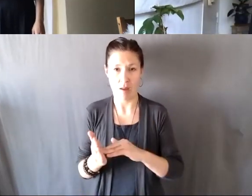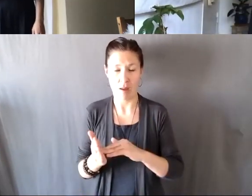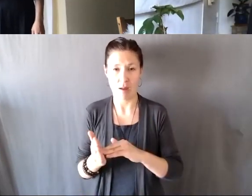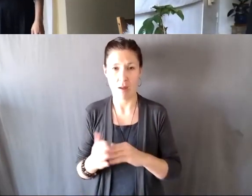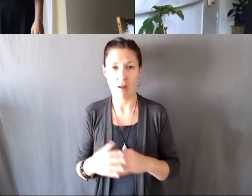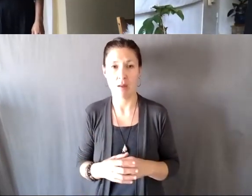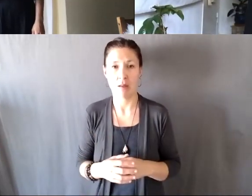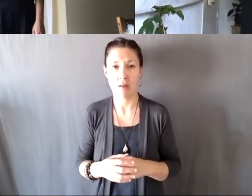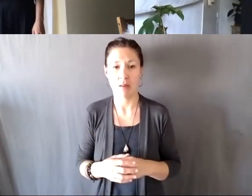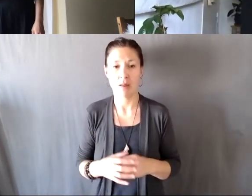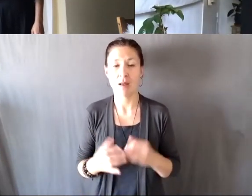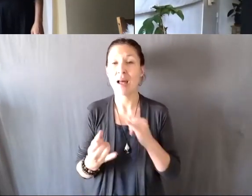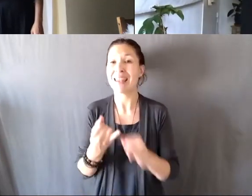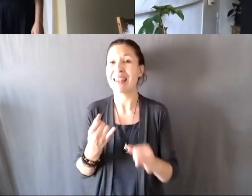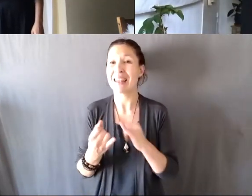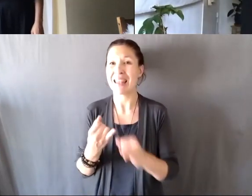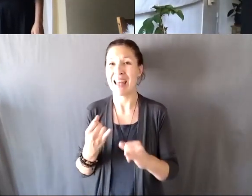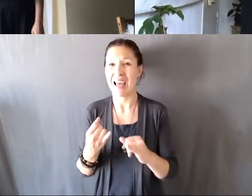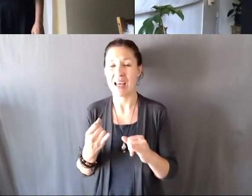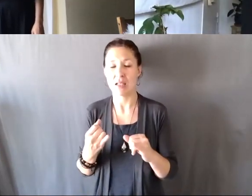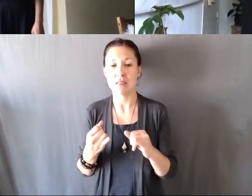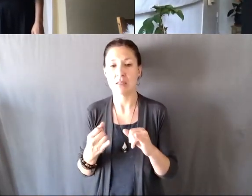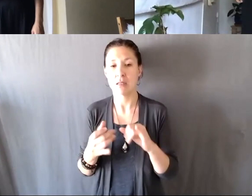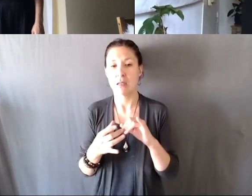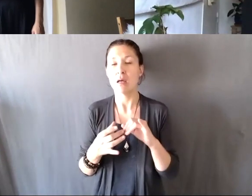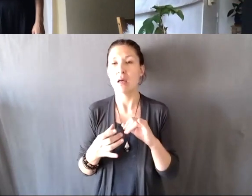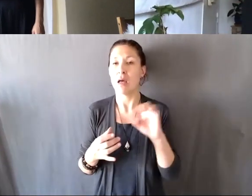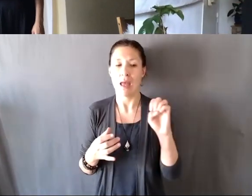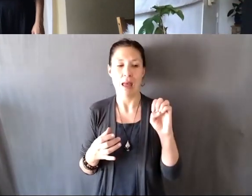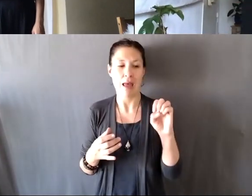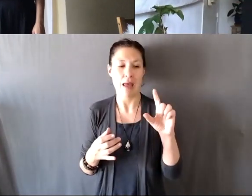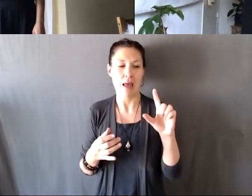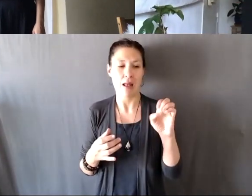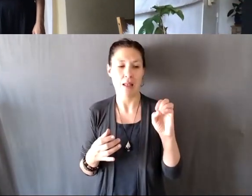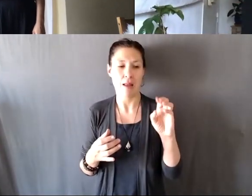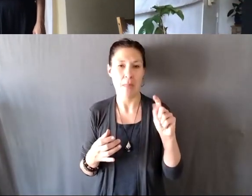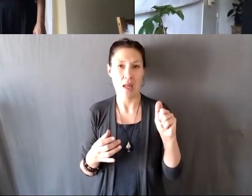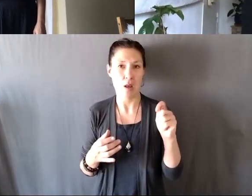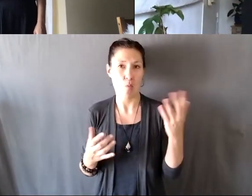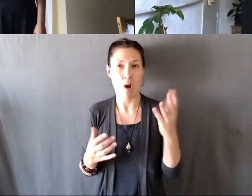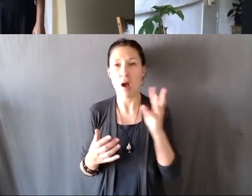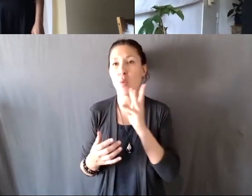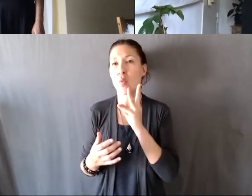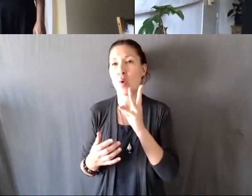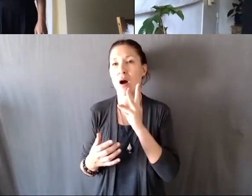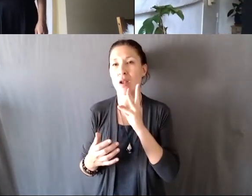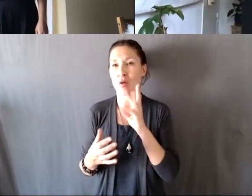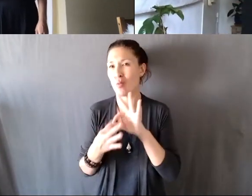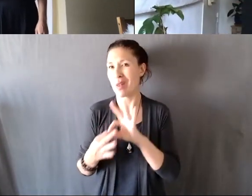final element, the element of water, the kidneys.